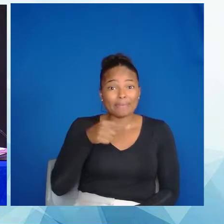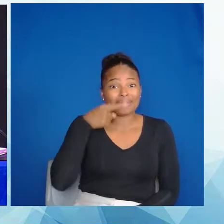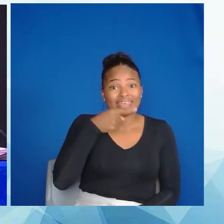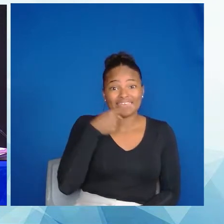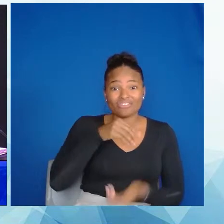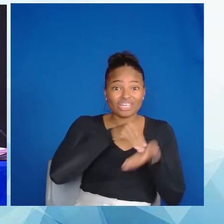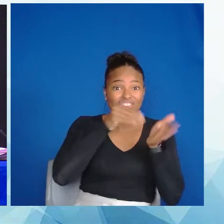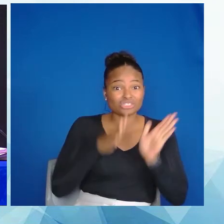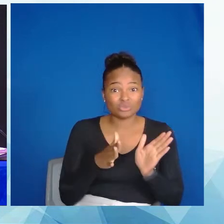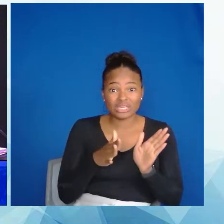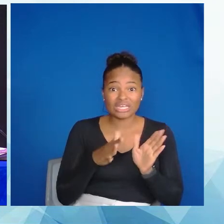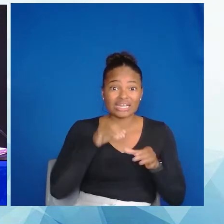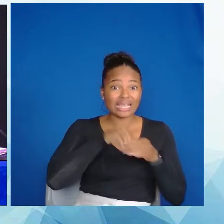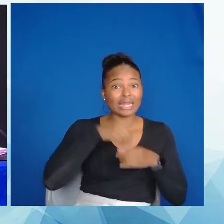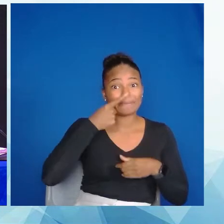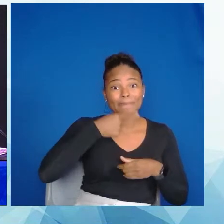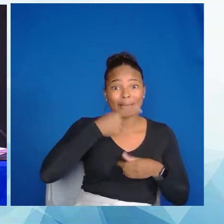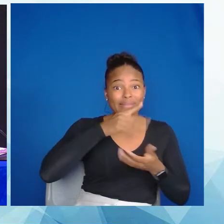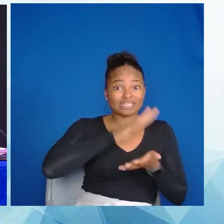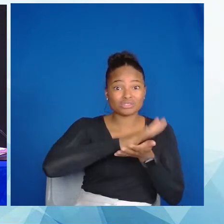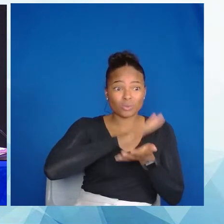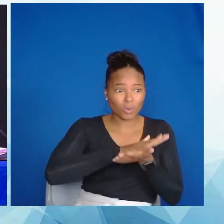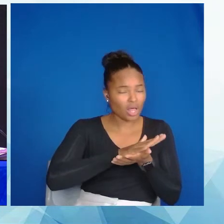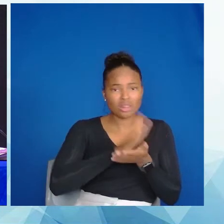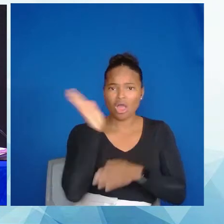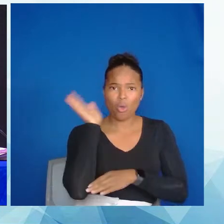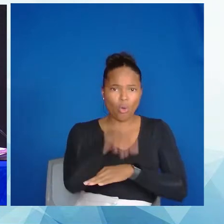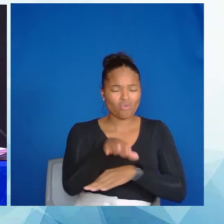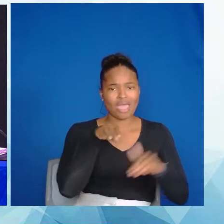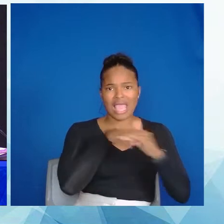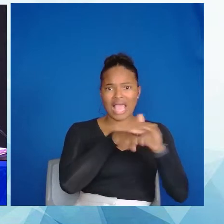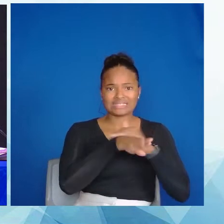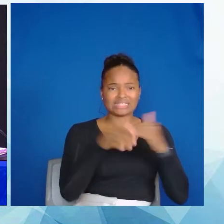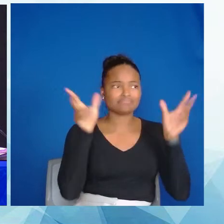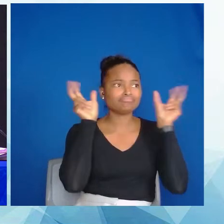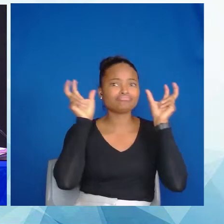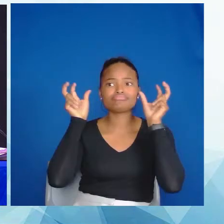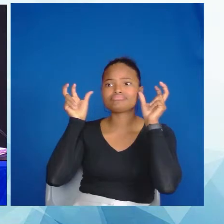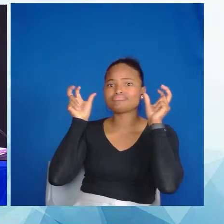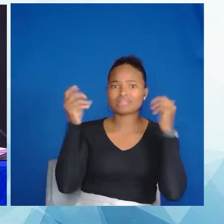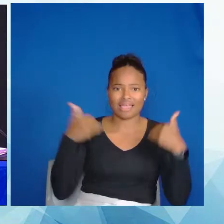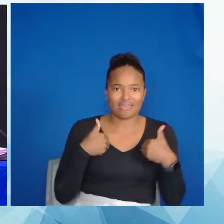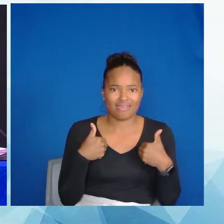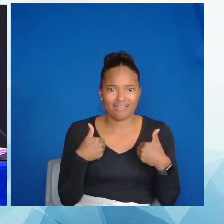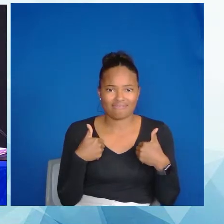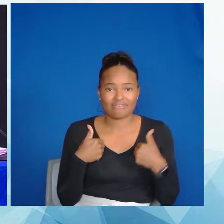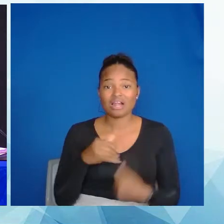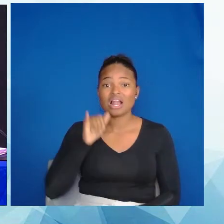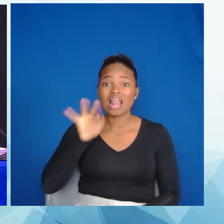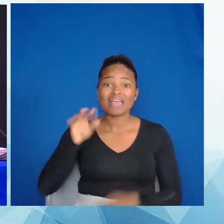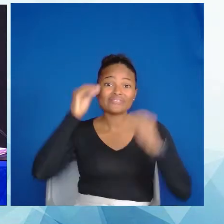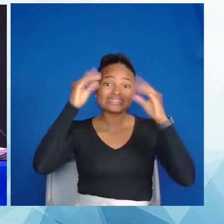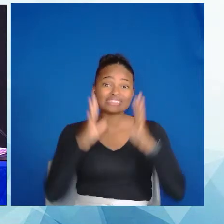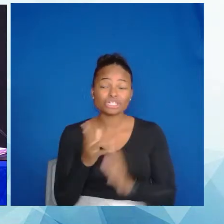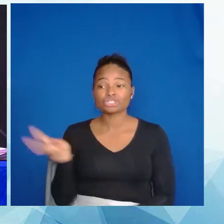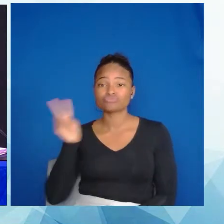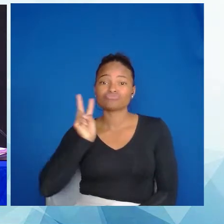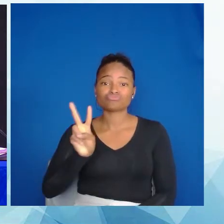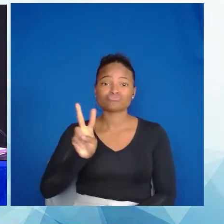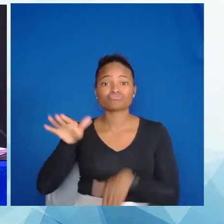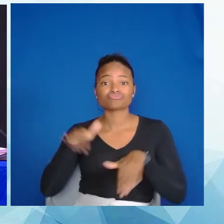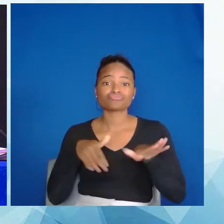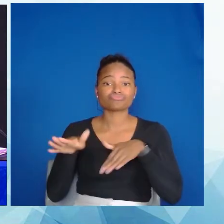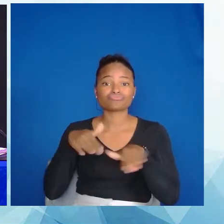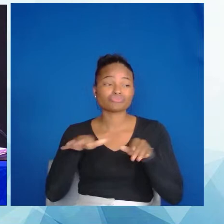classroom always would have. So if there are two teachers talking and walking down a hallway in a general